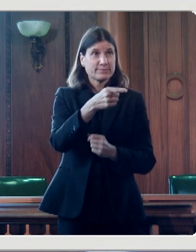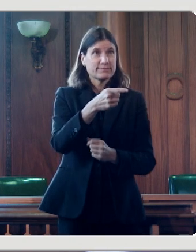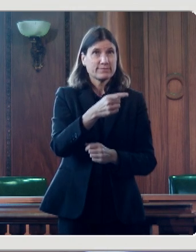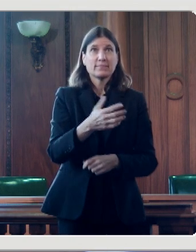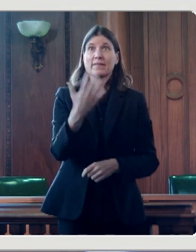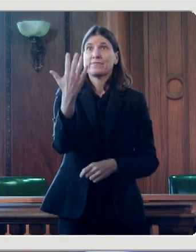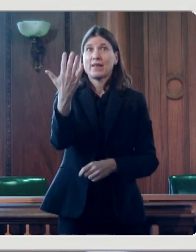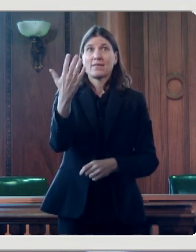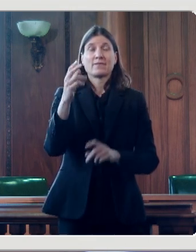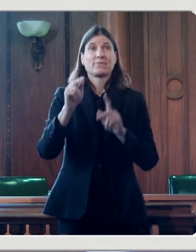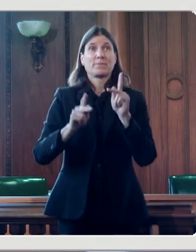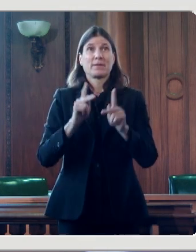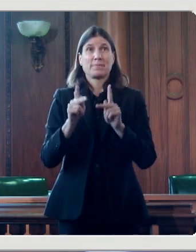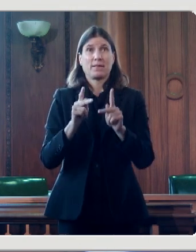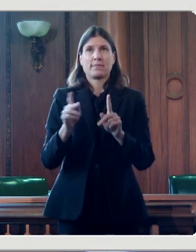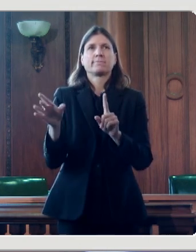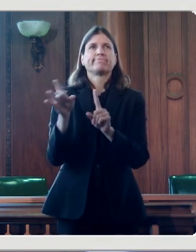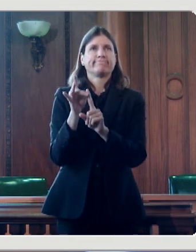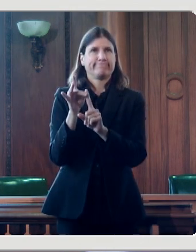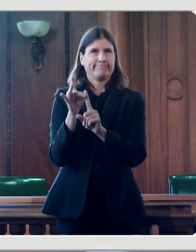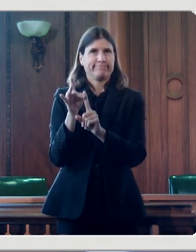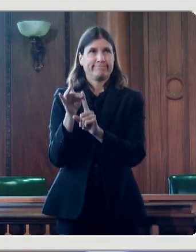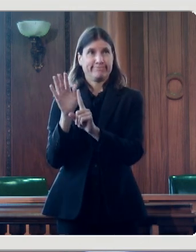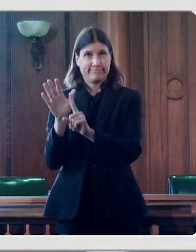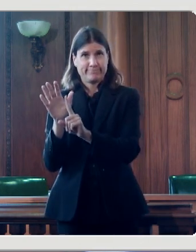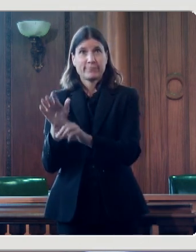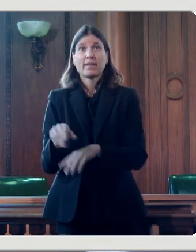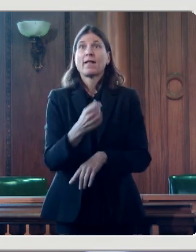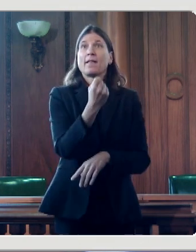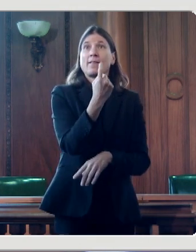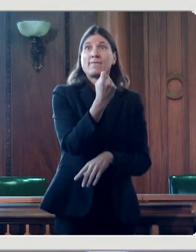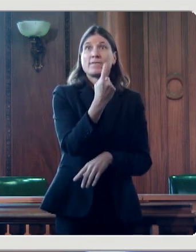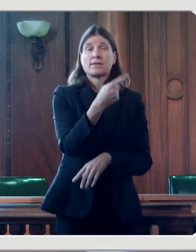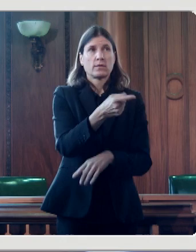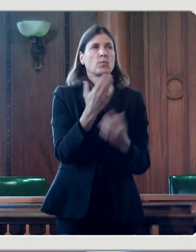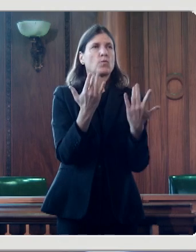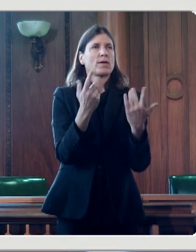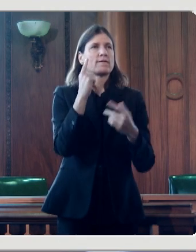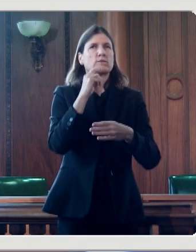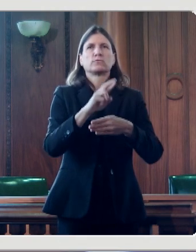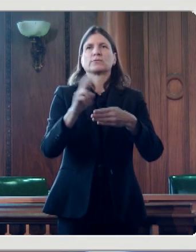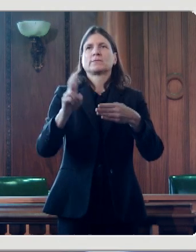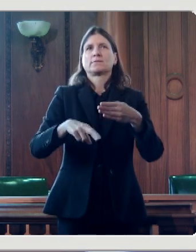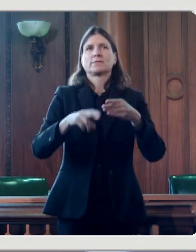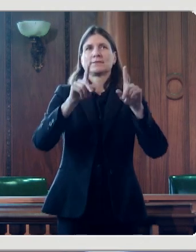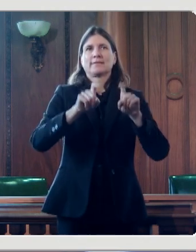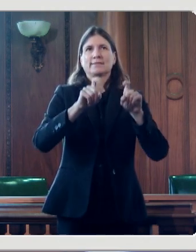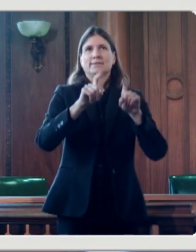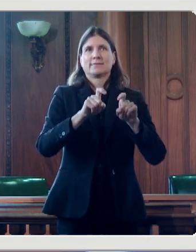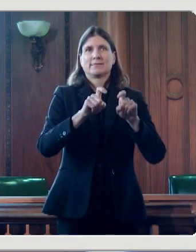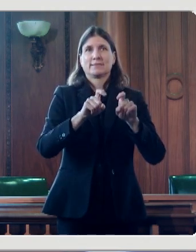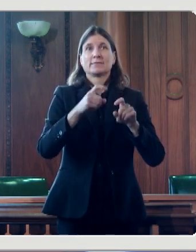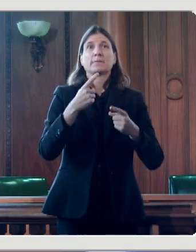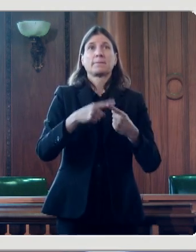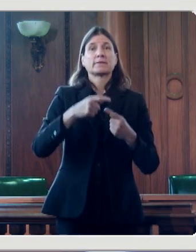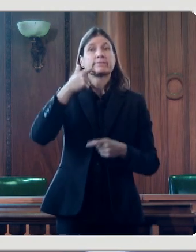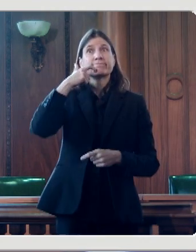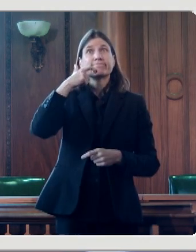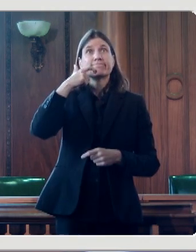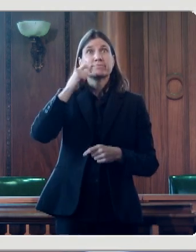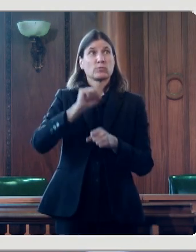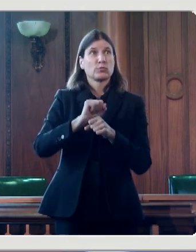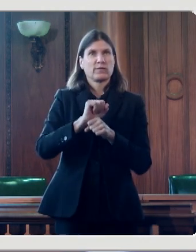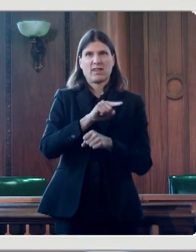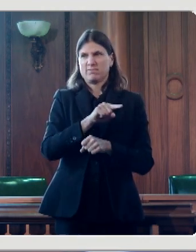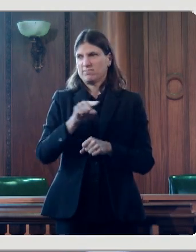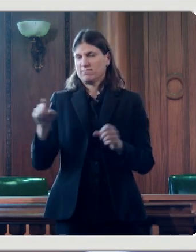so that tallies up to 17. Same thing, testing and vaccine shots. We're trying to